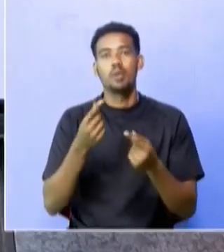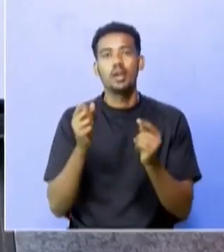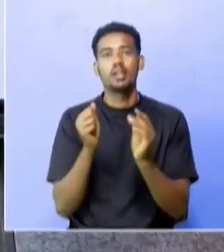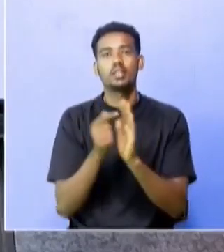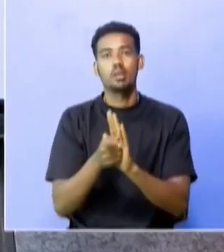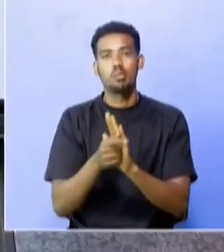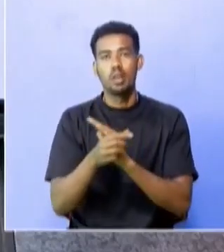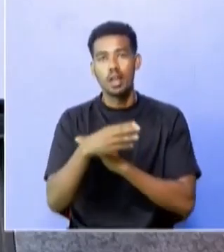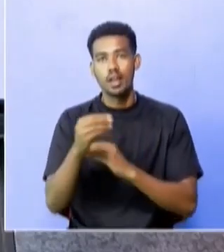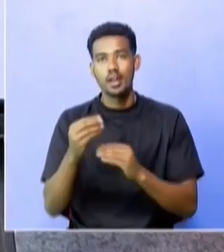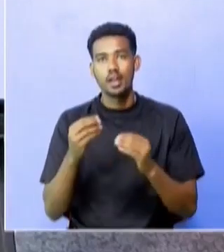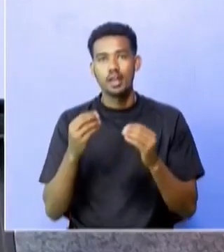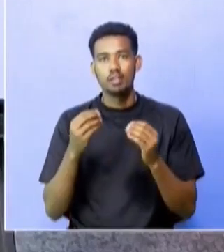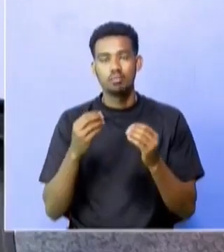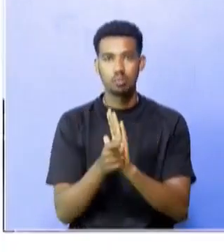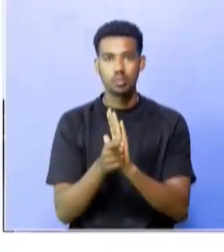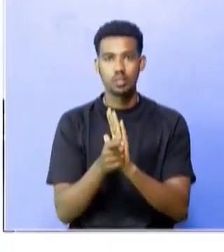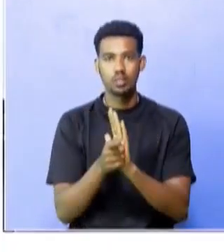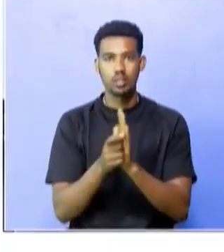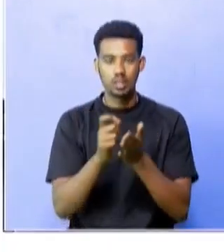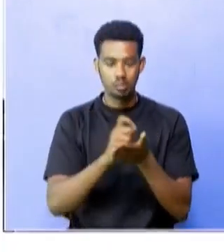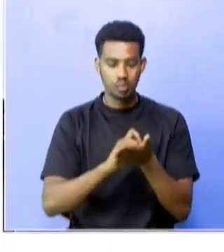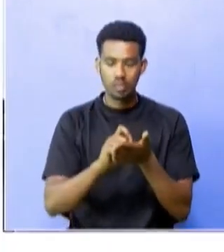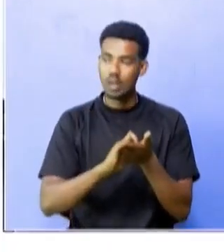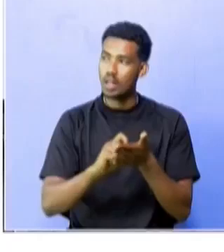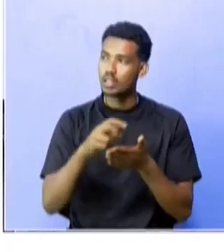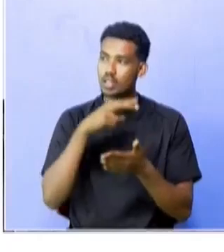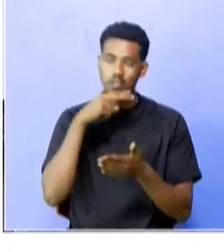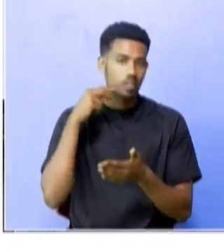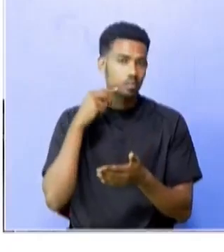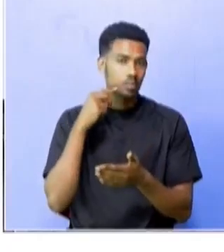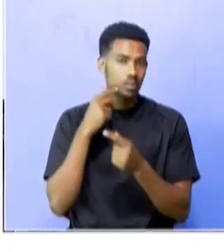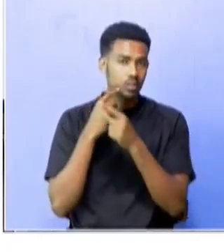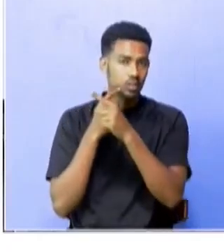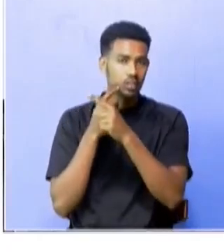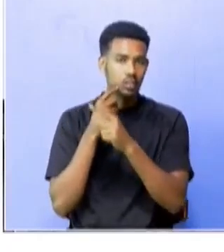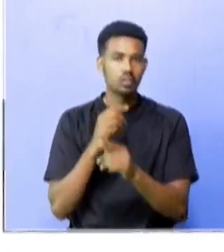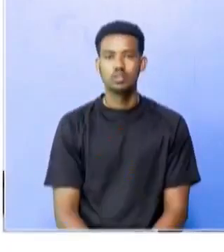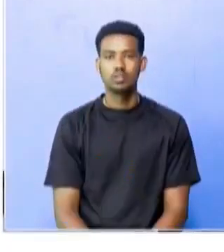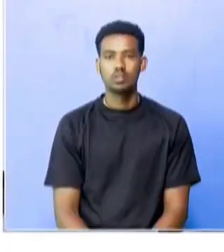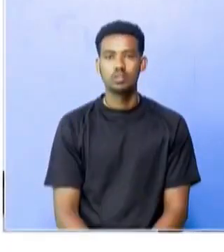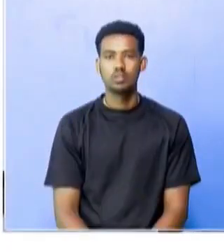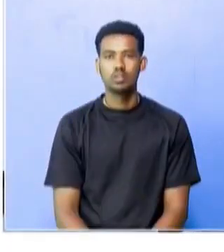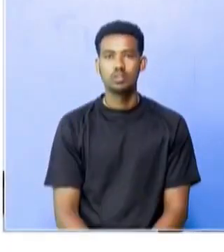to understand well. So, for example here, close,